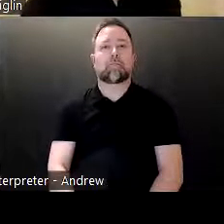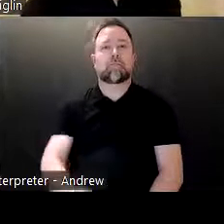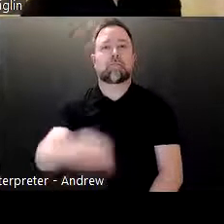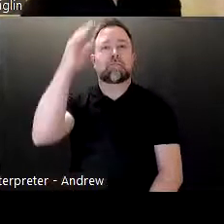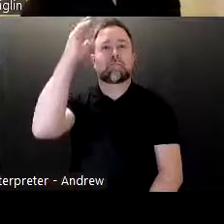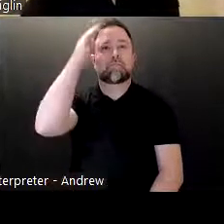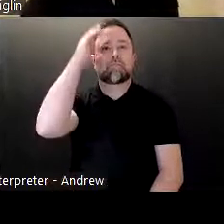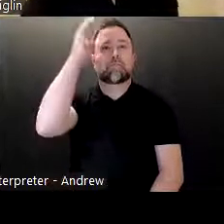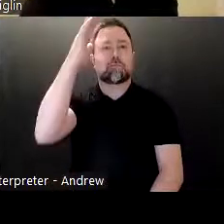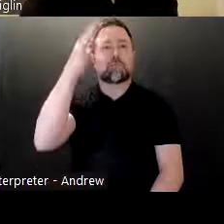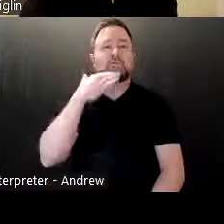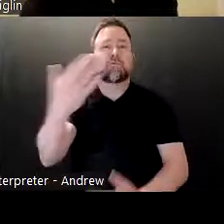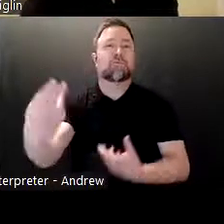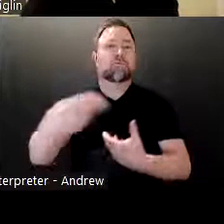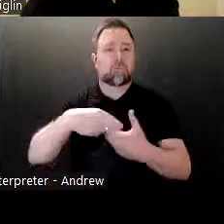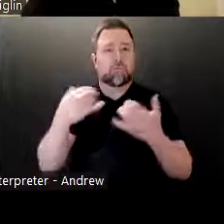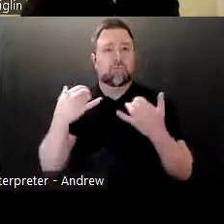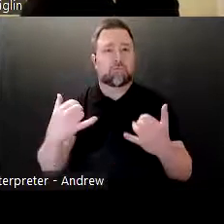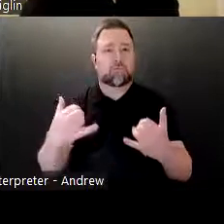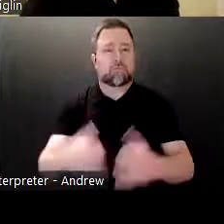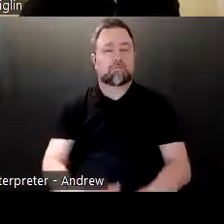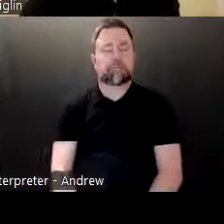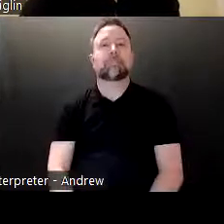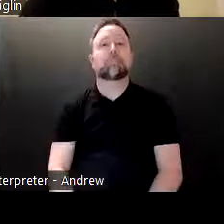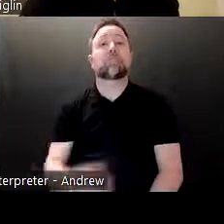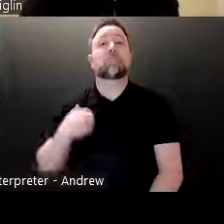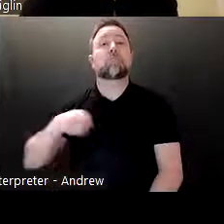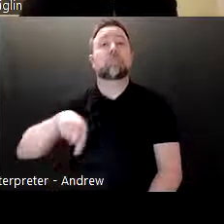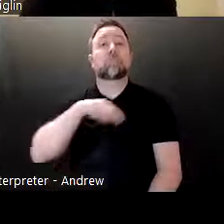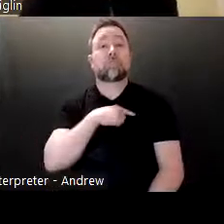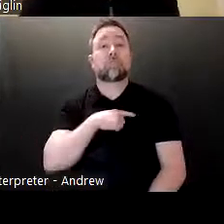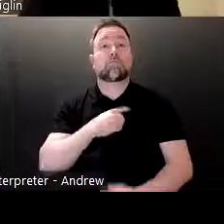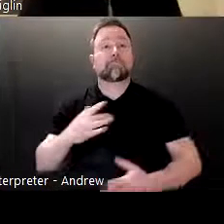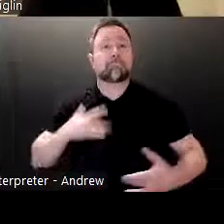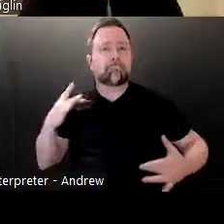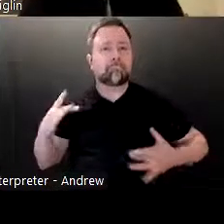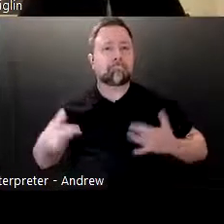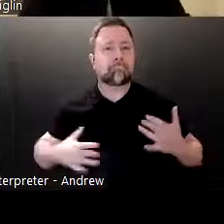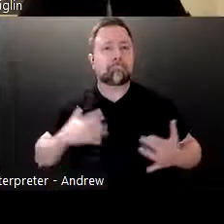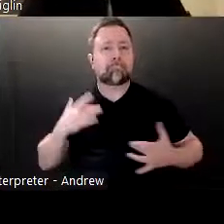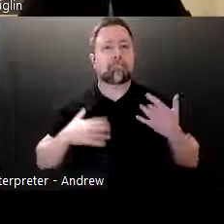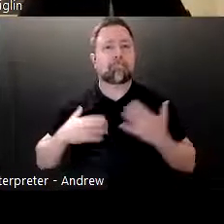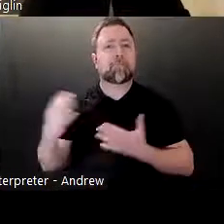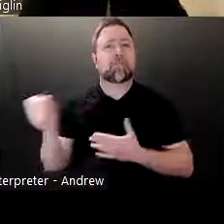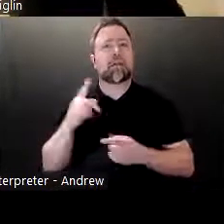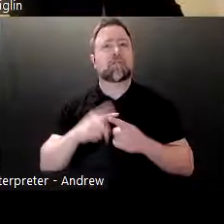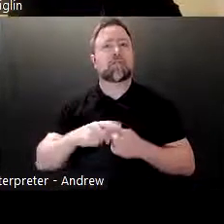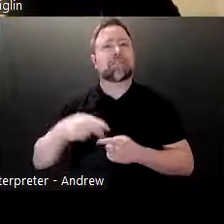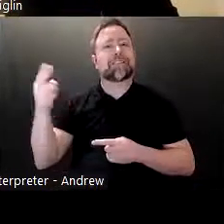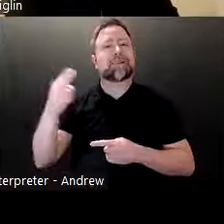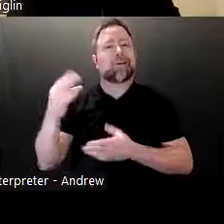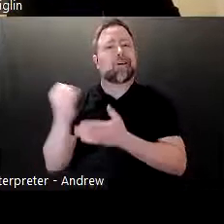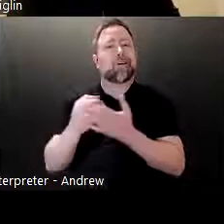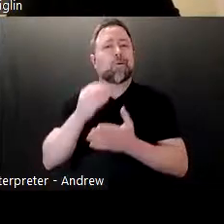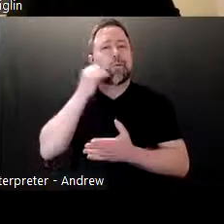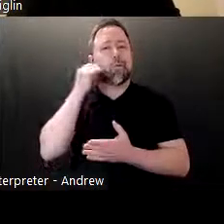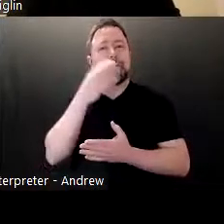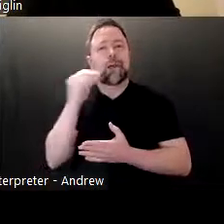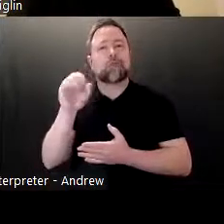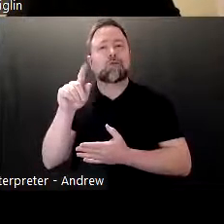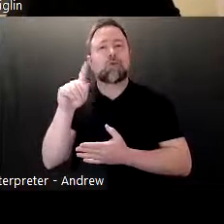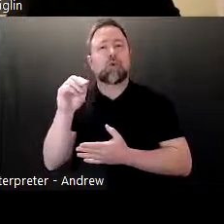Hello, and thank you for joining us today. We are thrilled to bring back the Historic Artist Homes and Studios virtual road trip for